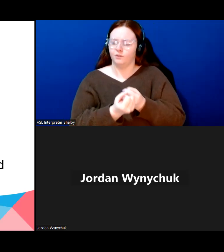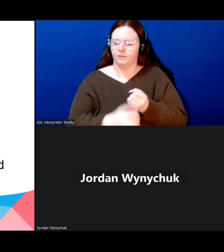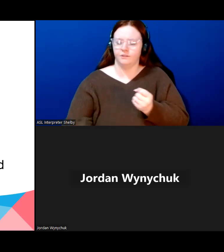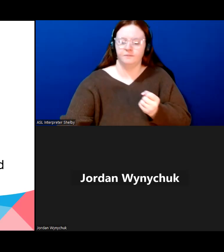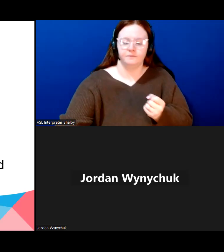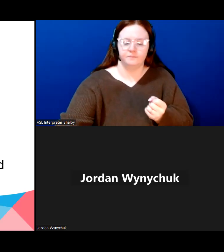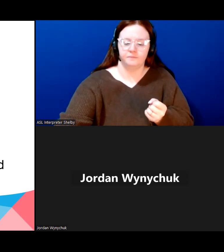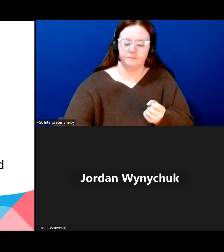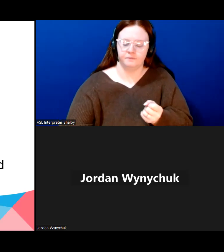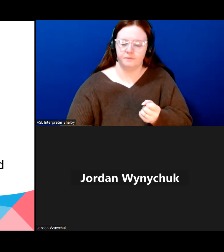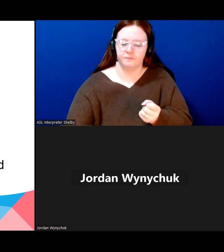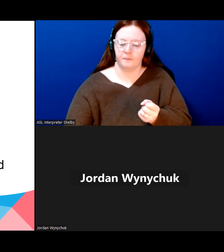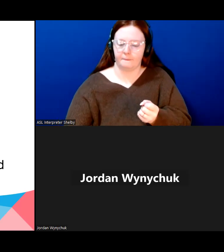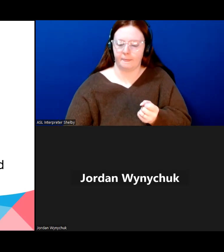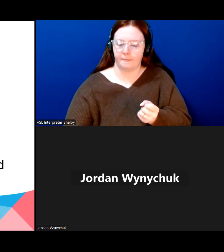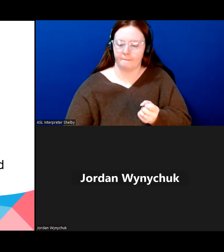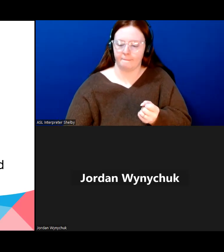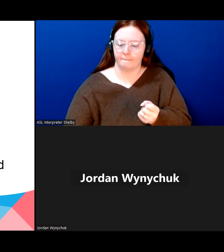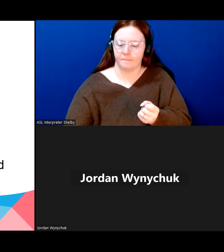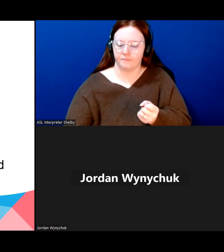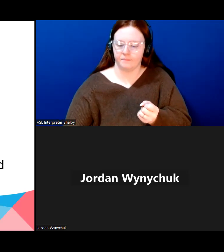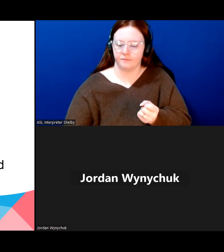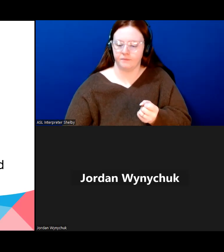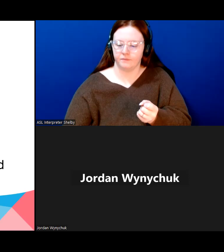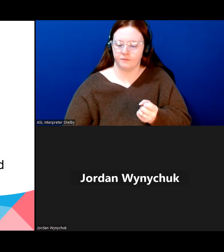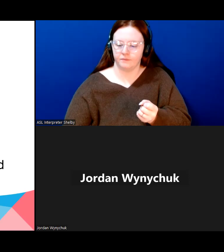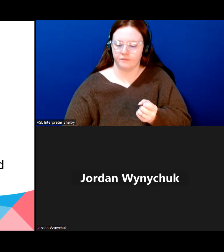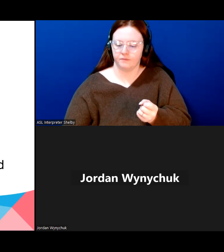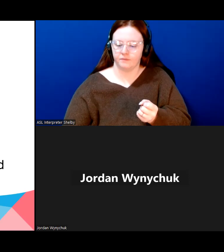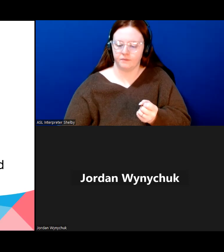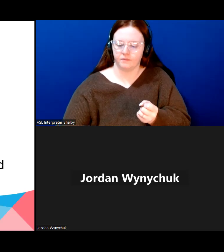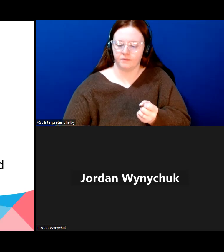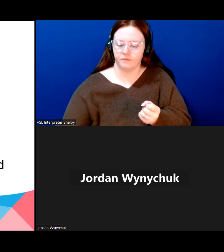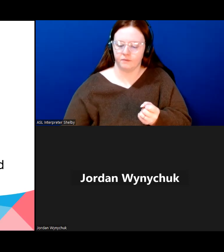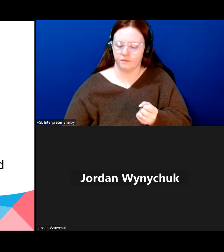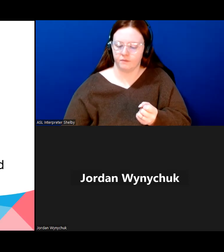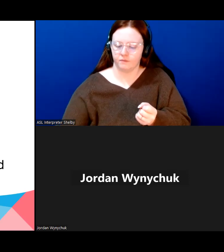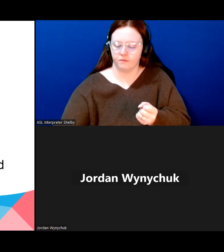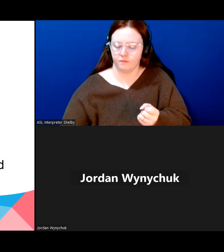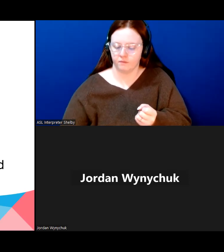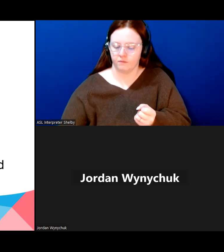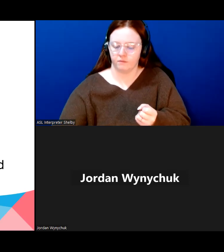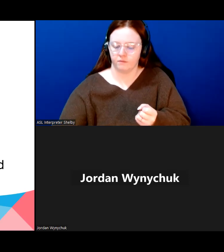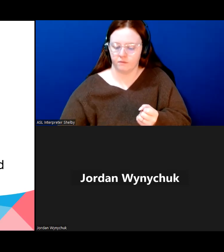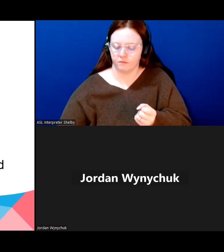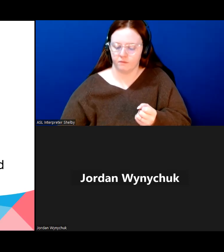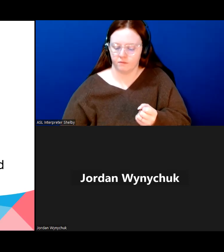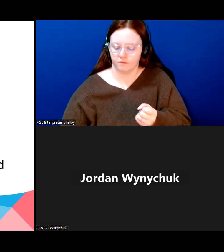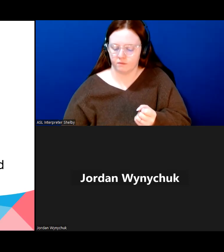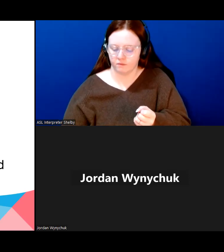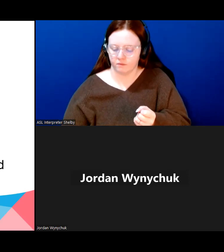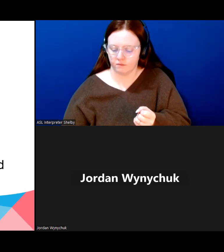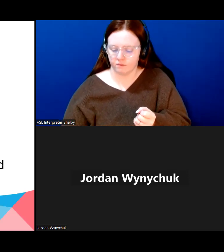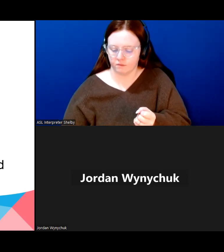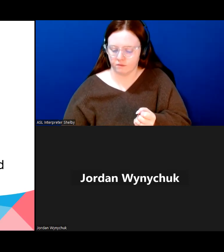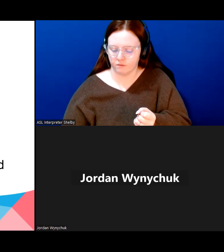matters to our allies as well in that regard. And it is a big thing for us when we're going about our